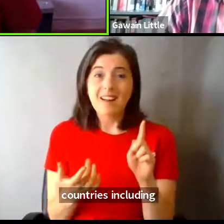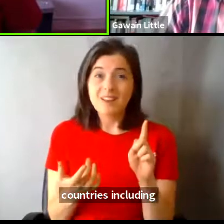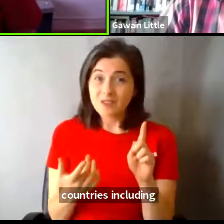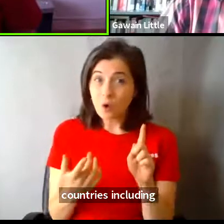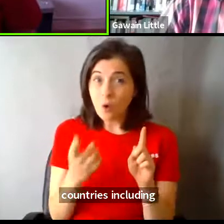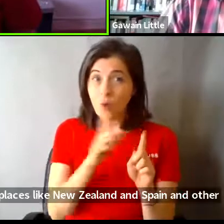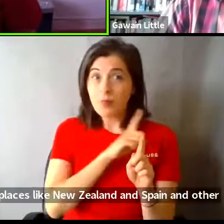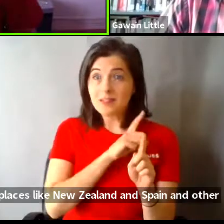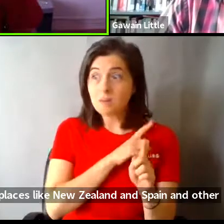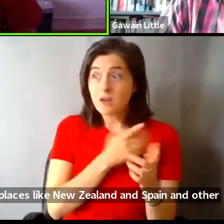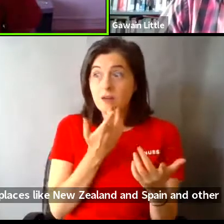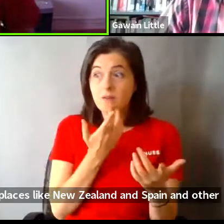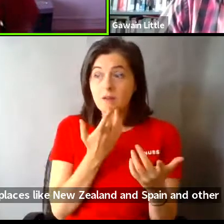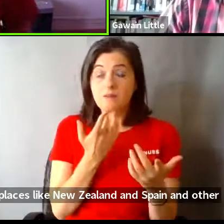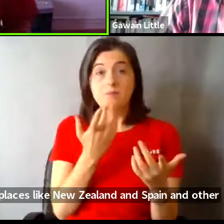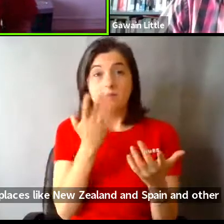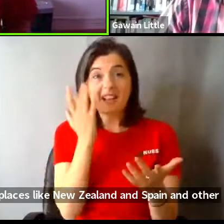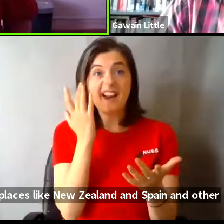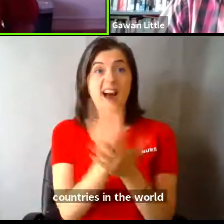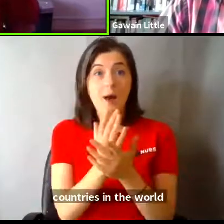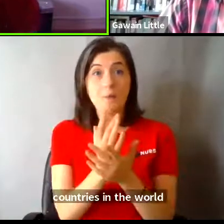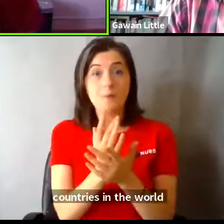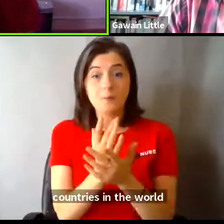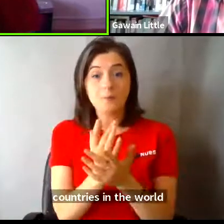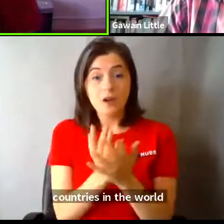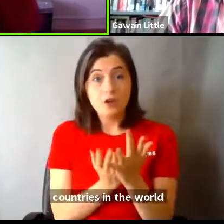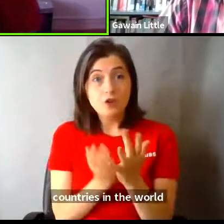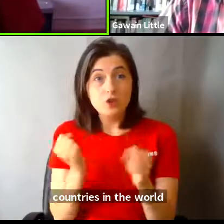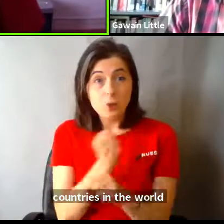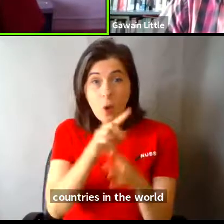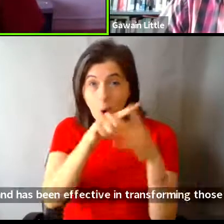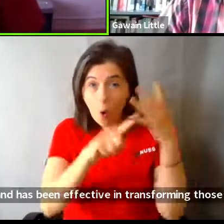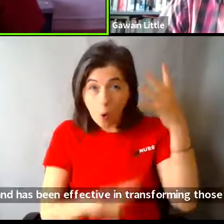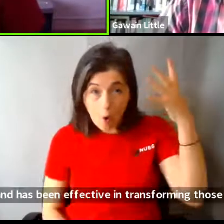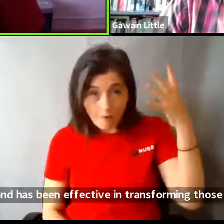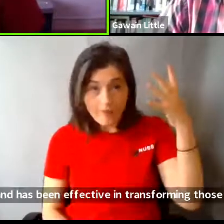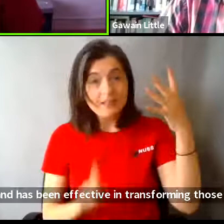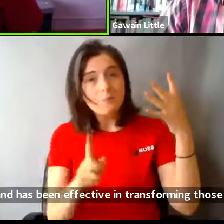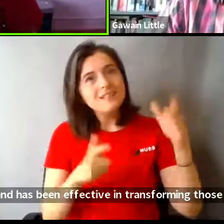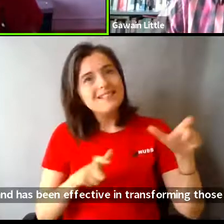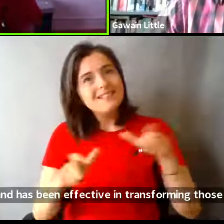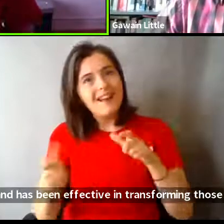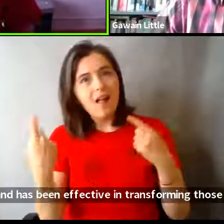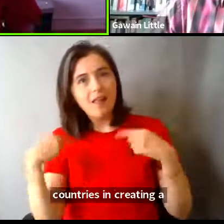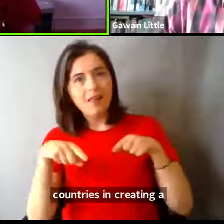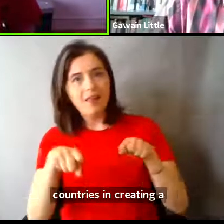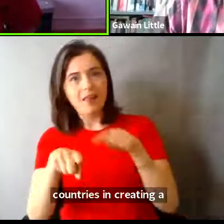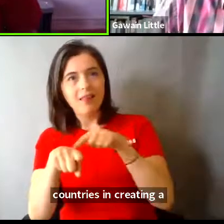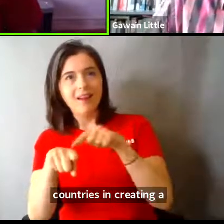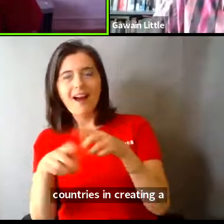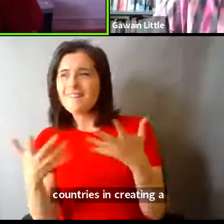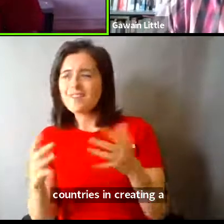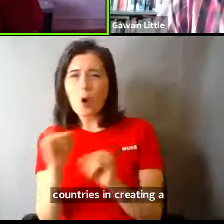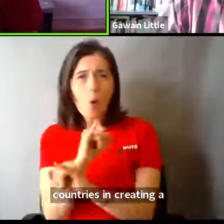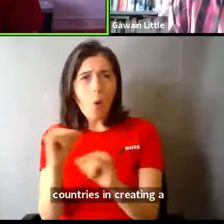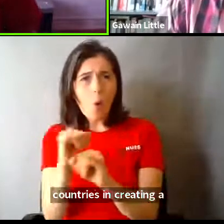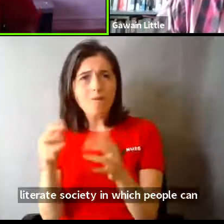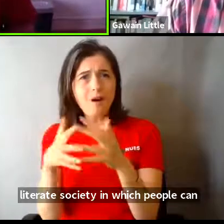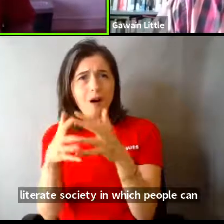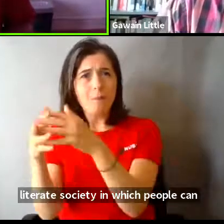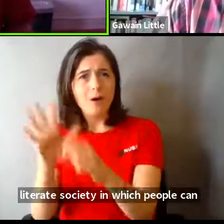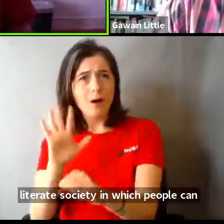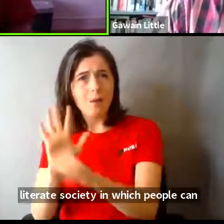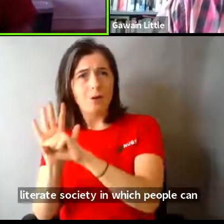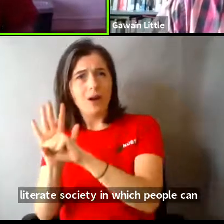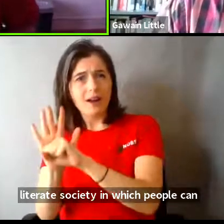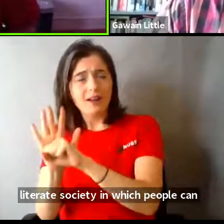Niurka said, the colossal pressures that Cuba faces as a result of the blockade carried out by the United States of America. She made reference to it,